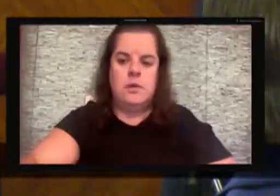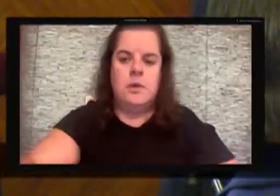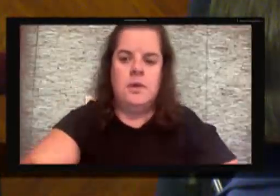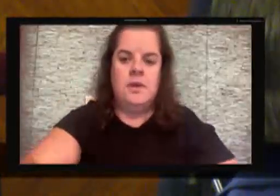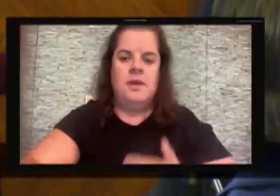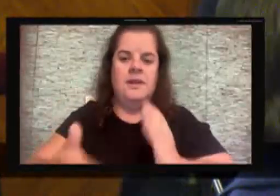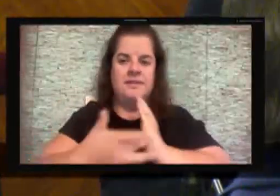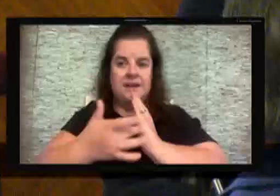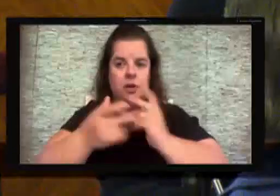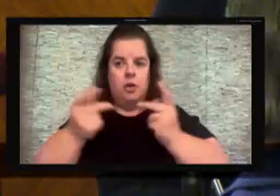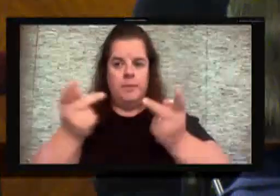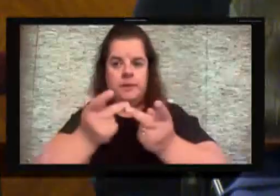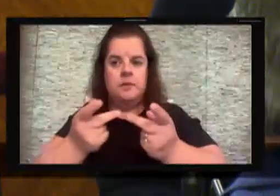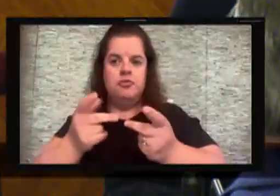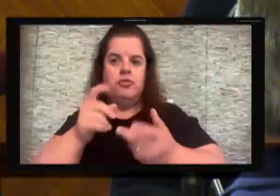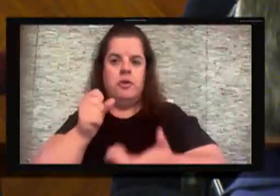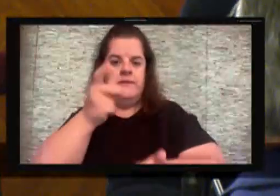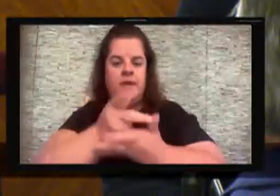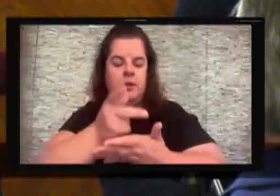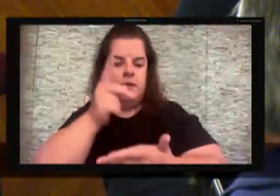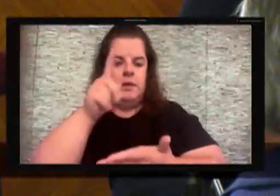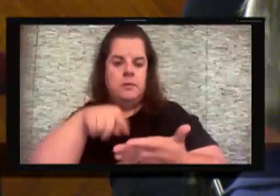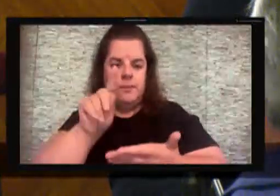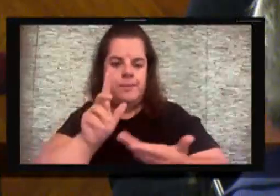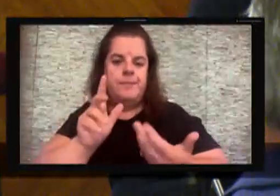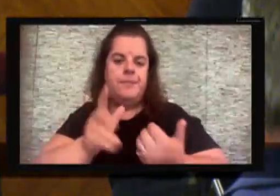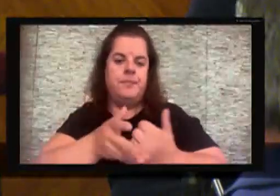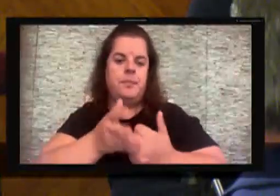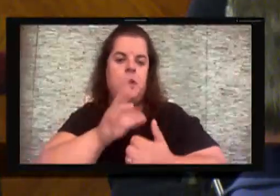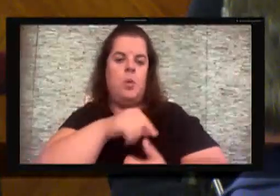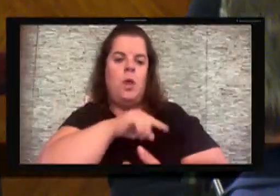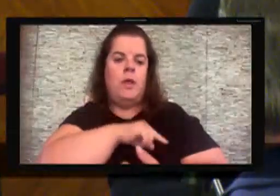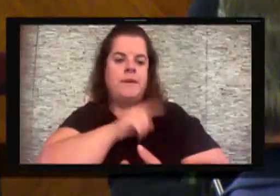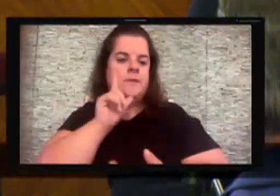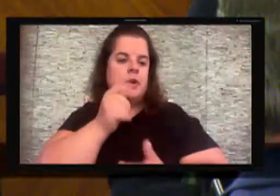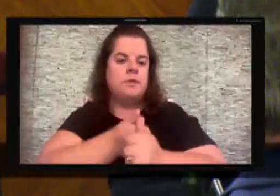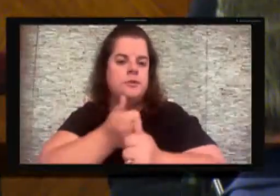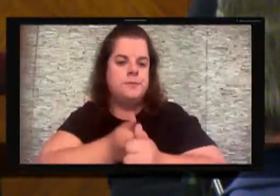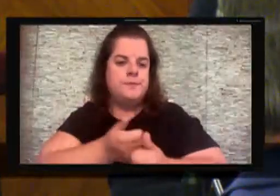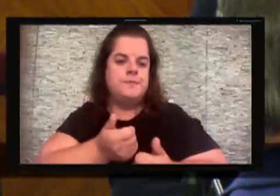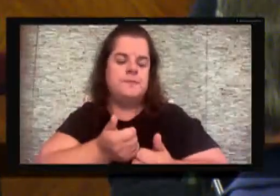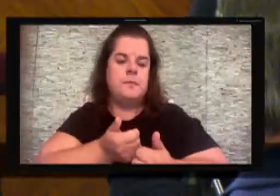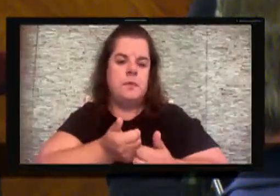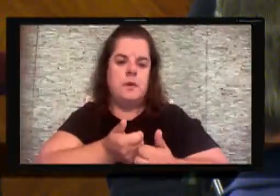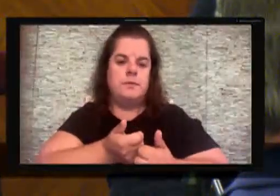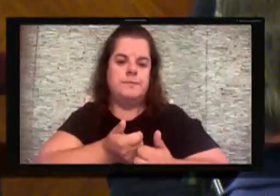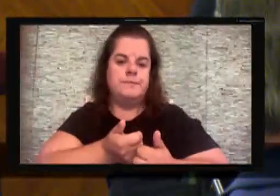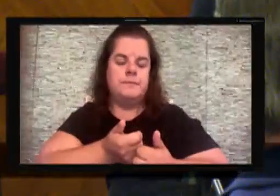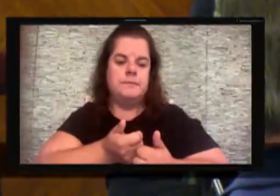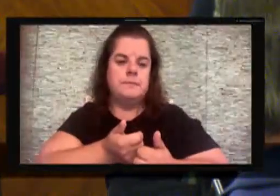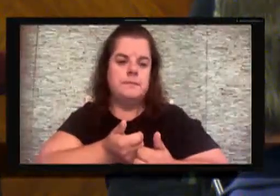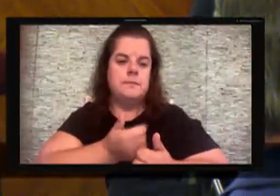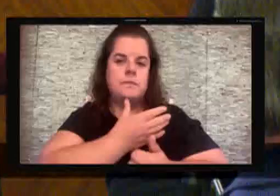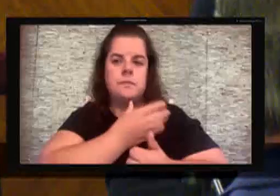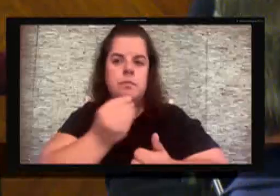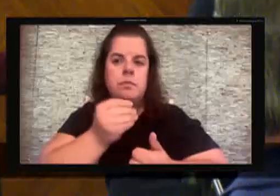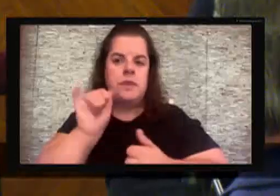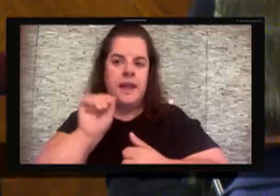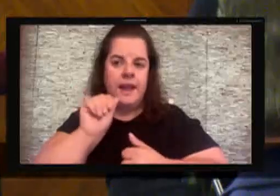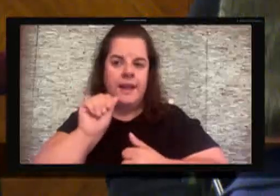our technical positions to verify the qualifications for the individuals and the average